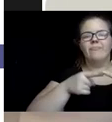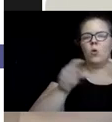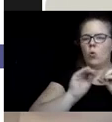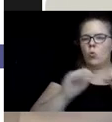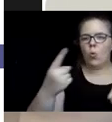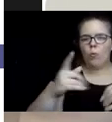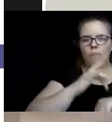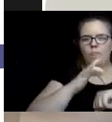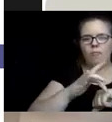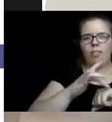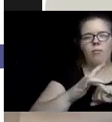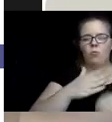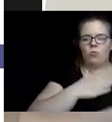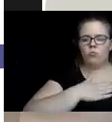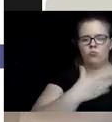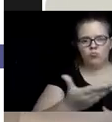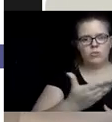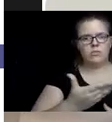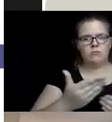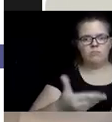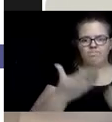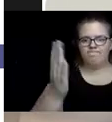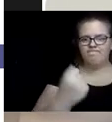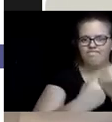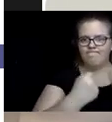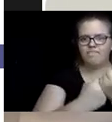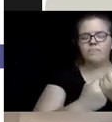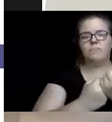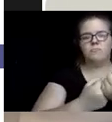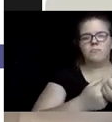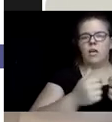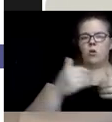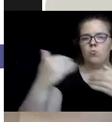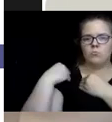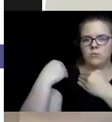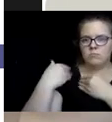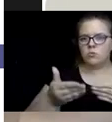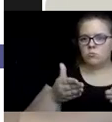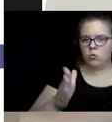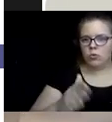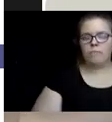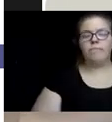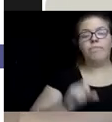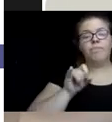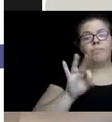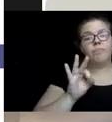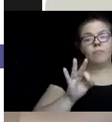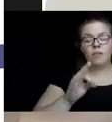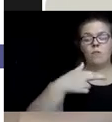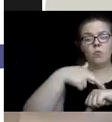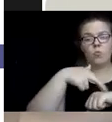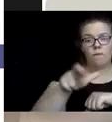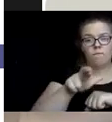available who is willing and able to provide assistance in a responsible way. If you are making a referral to